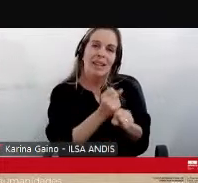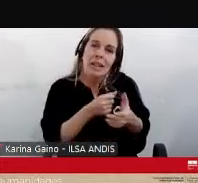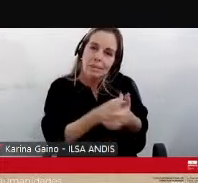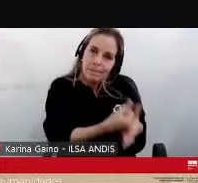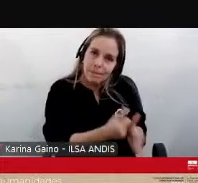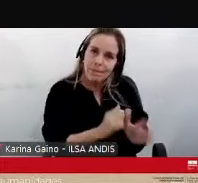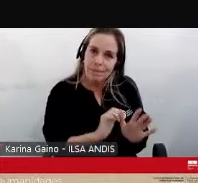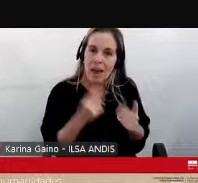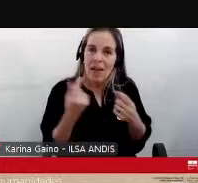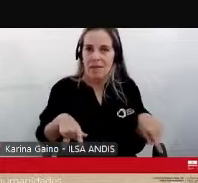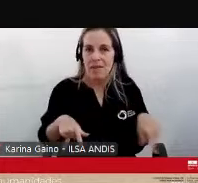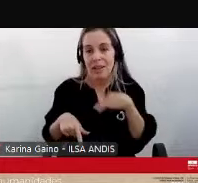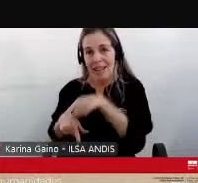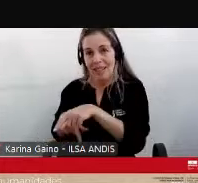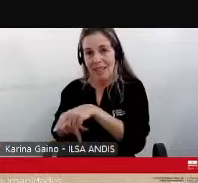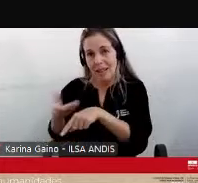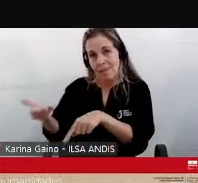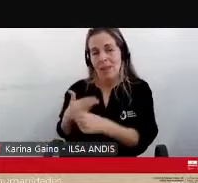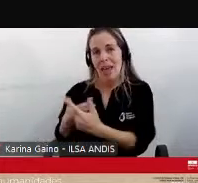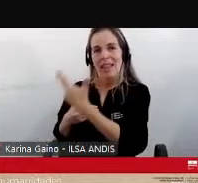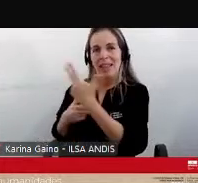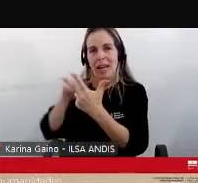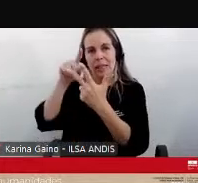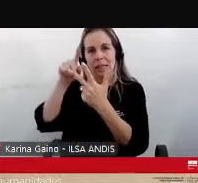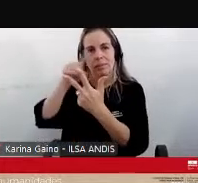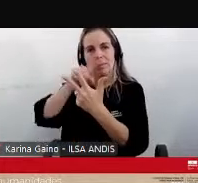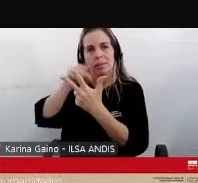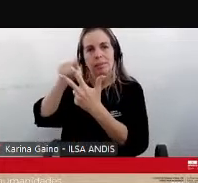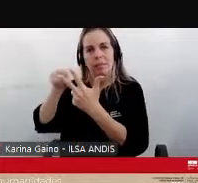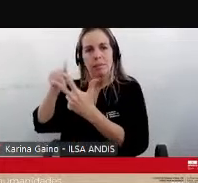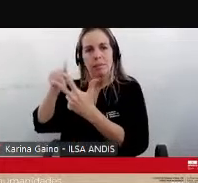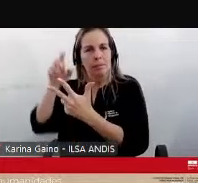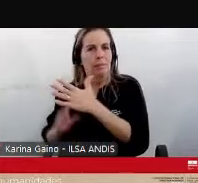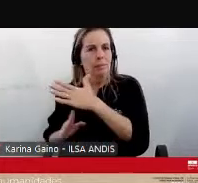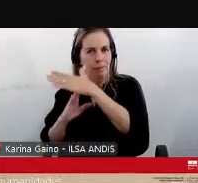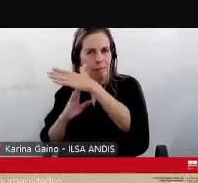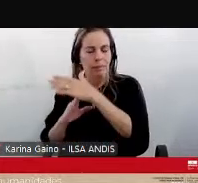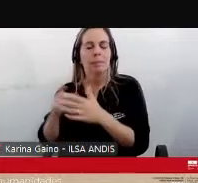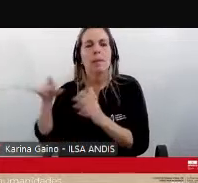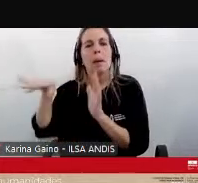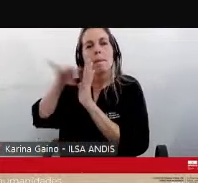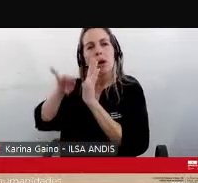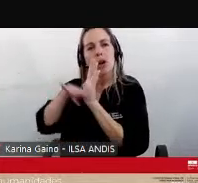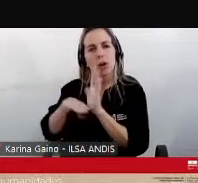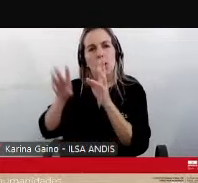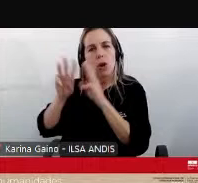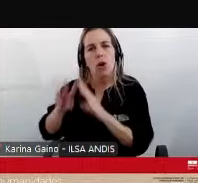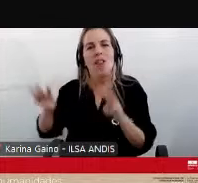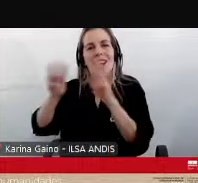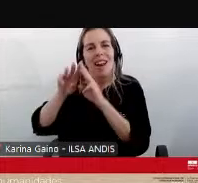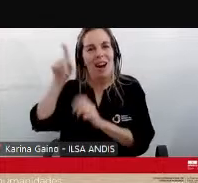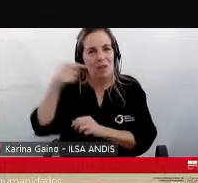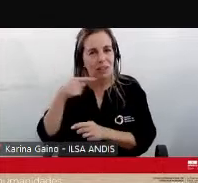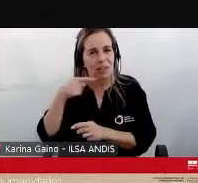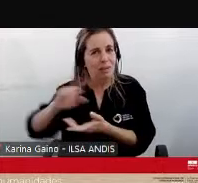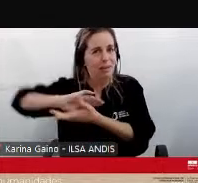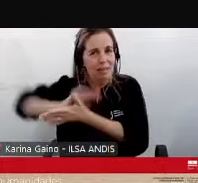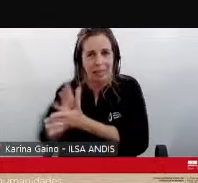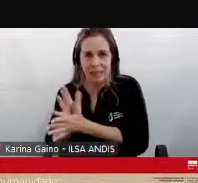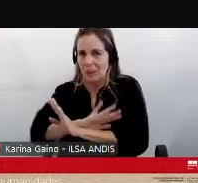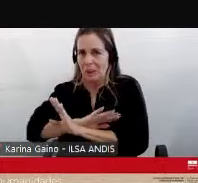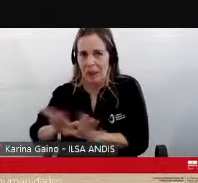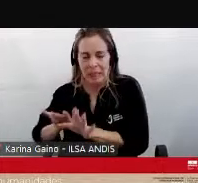components. According to the UN Protocol to Prevent, Suppress, and Punish Trafficking Persons, especially women and children, of